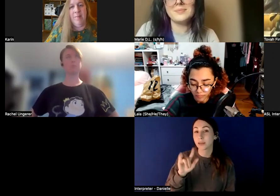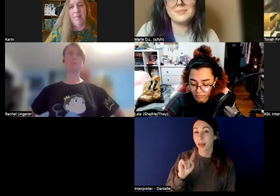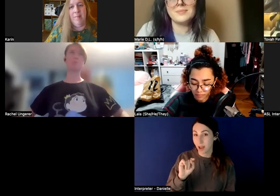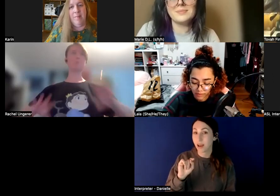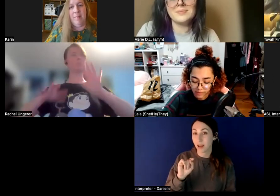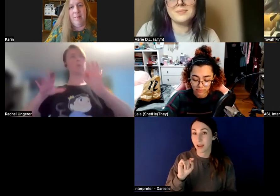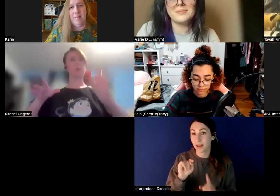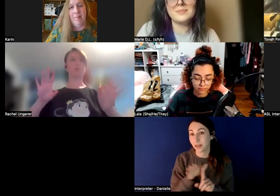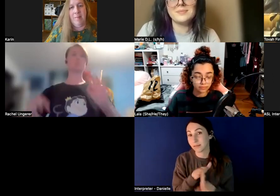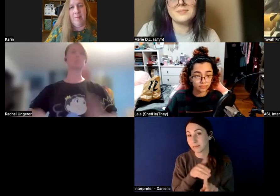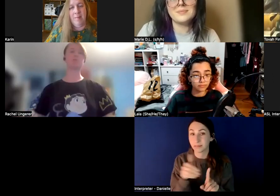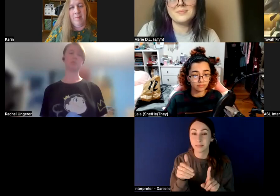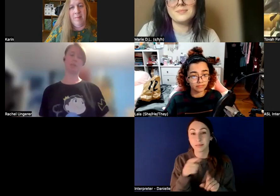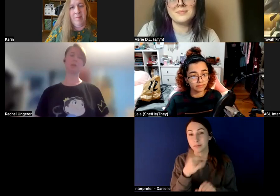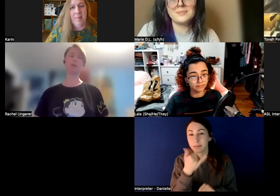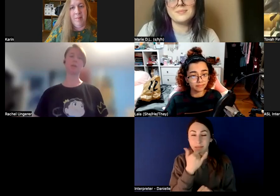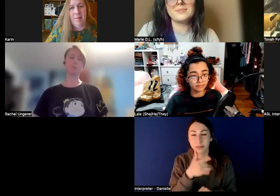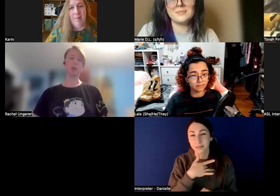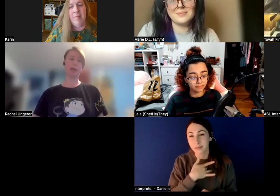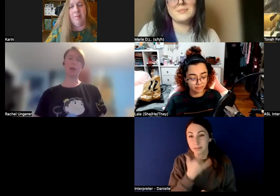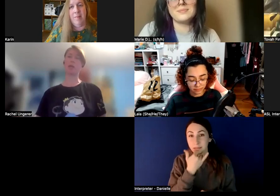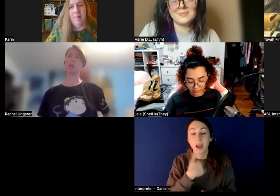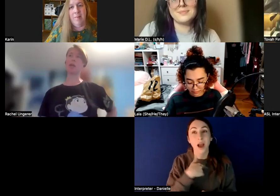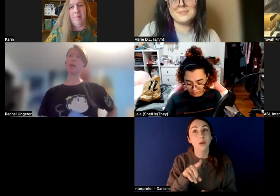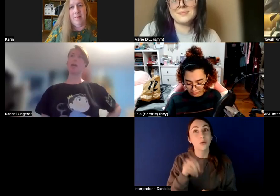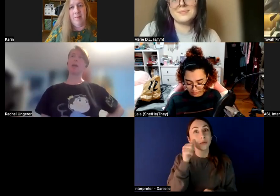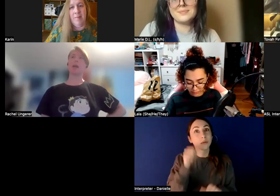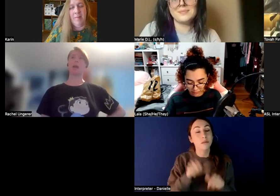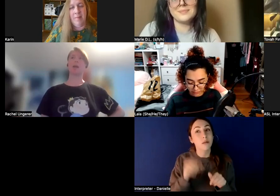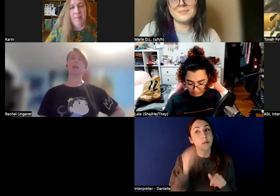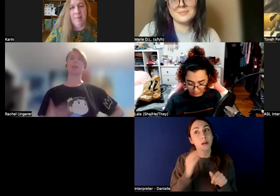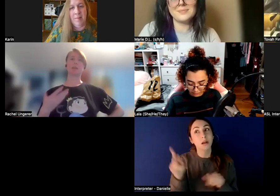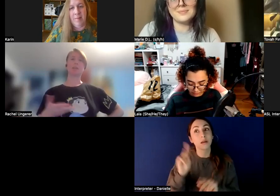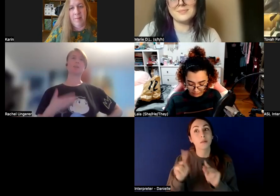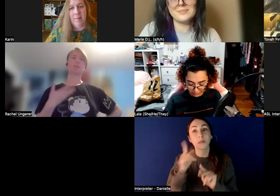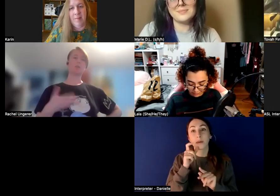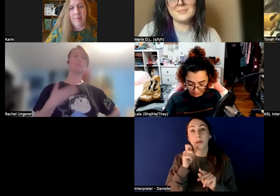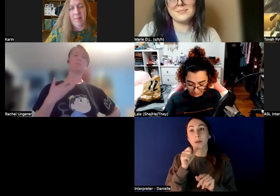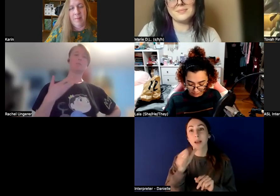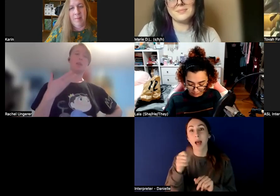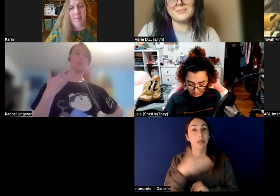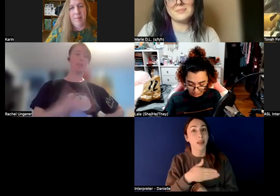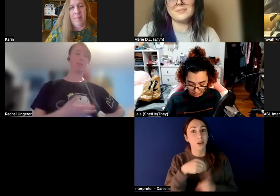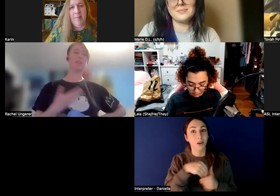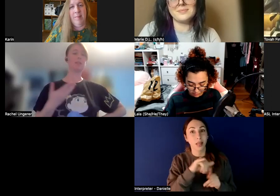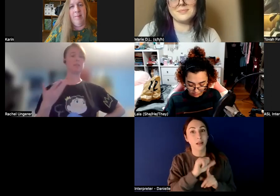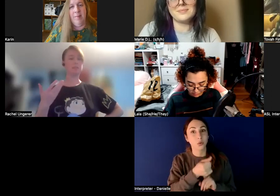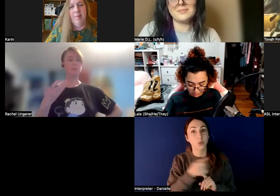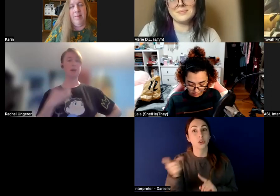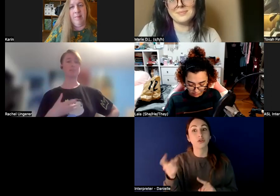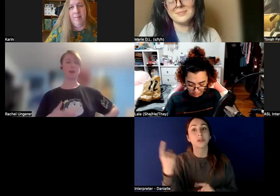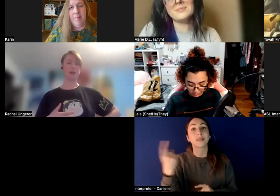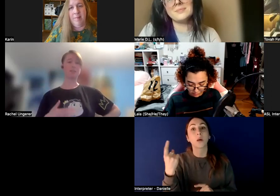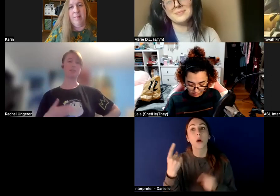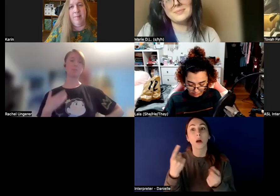were more removed from the experience what had happened. And I think that someone like